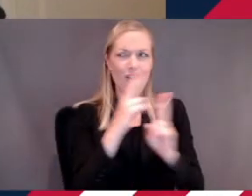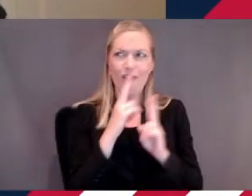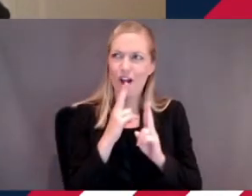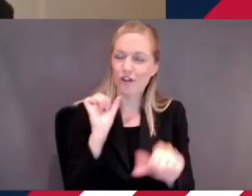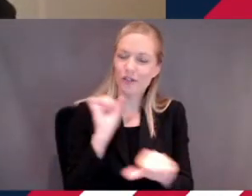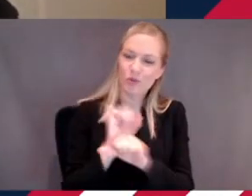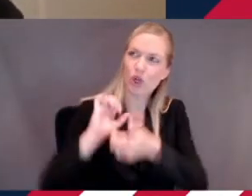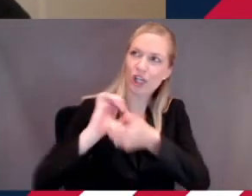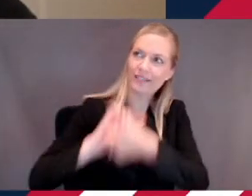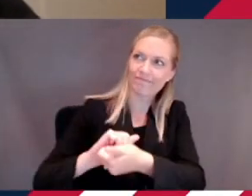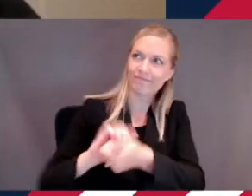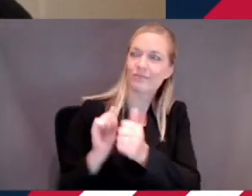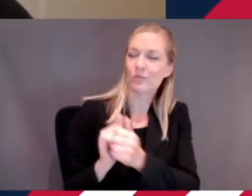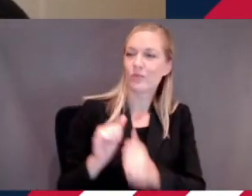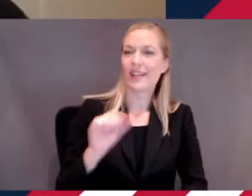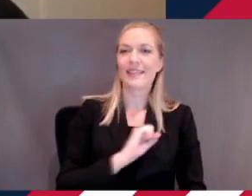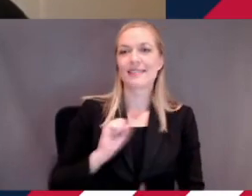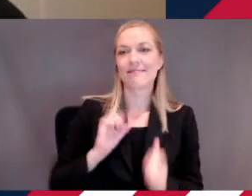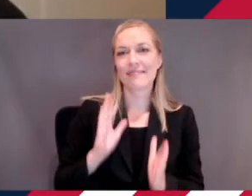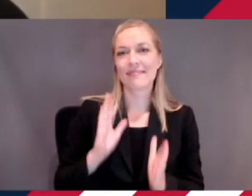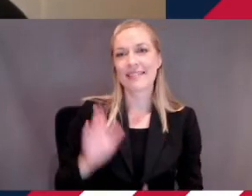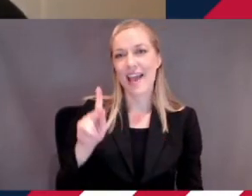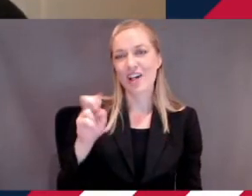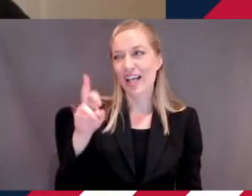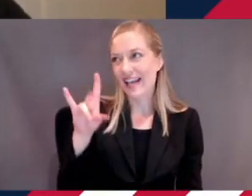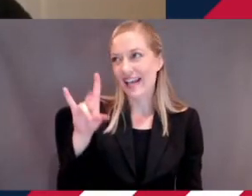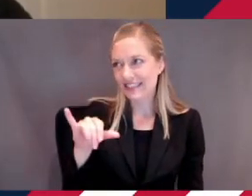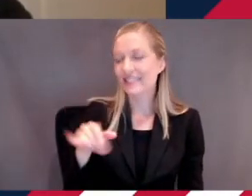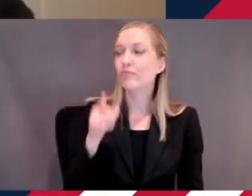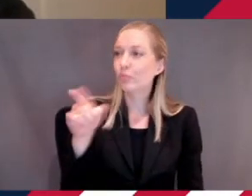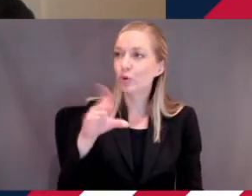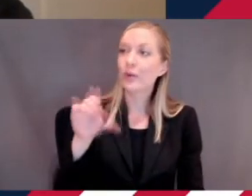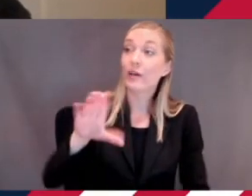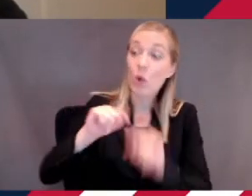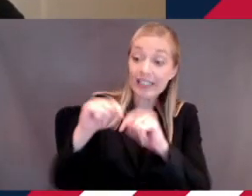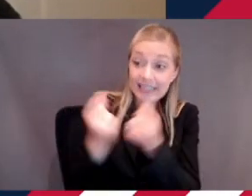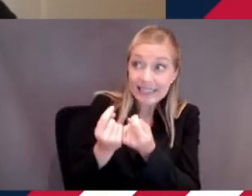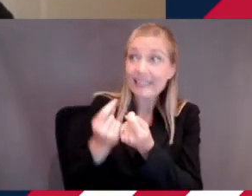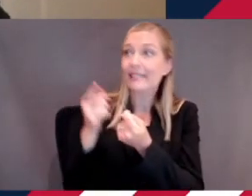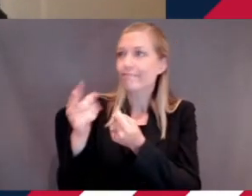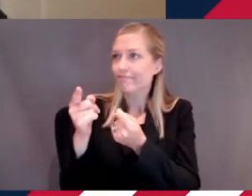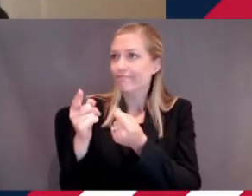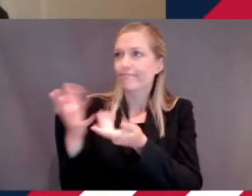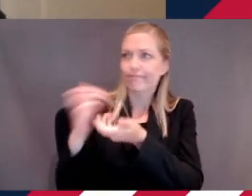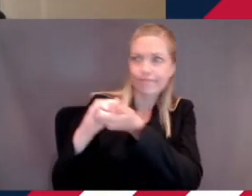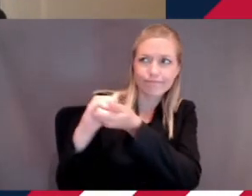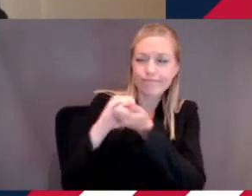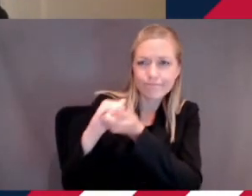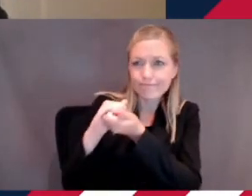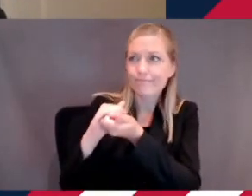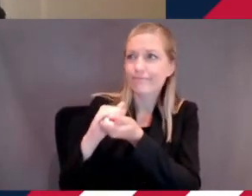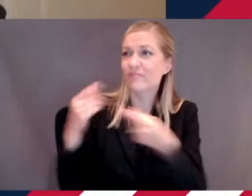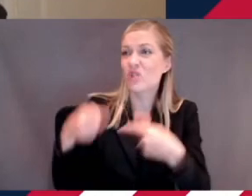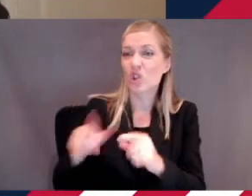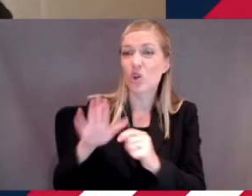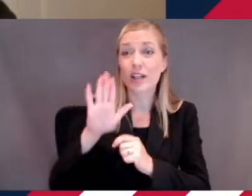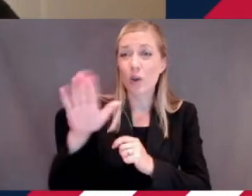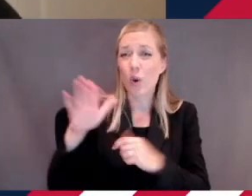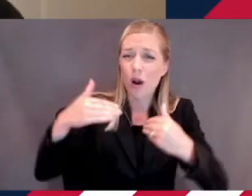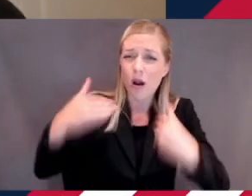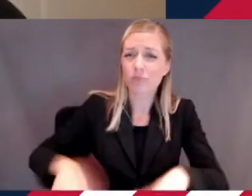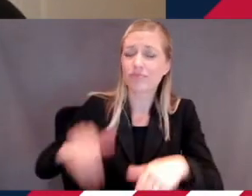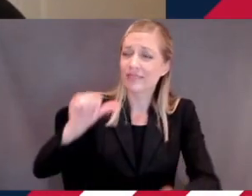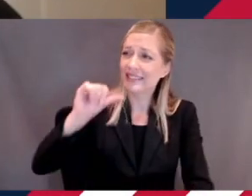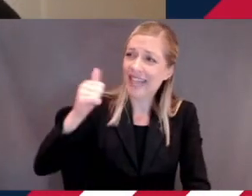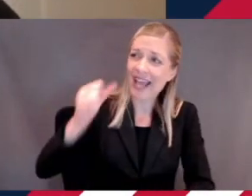with you and your team during your illustrious tenure in Congress. Thanks to all the